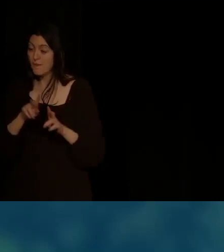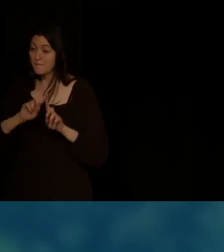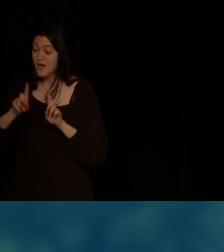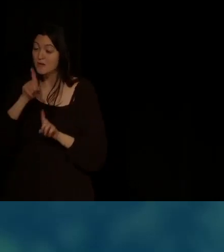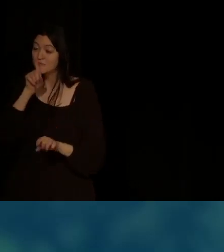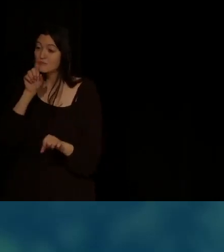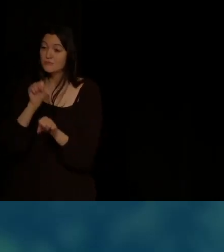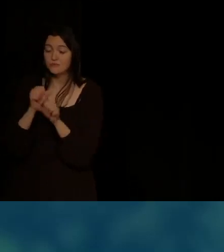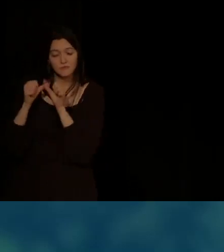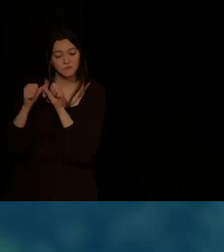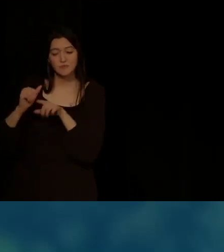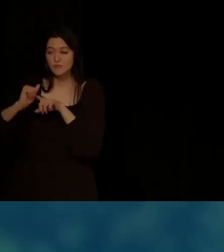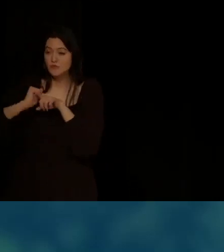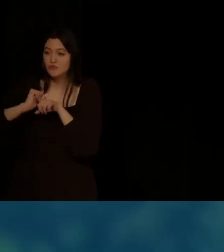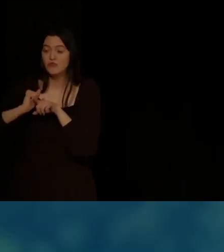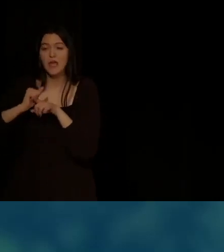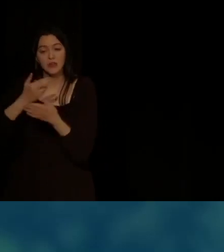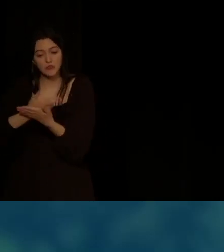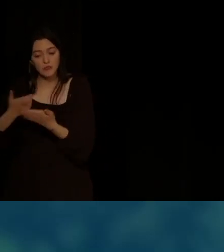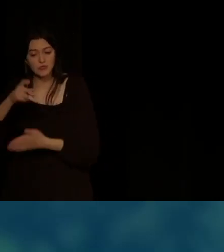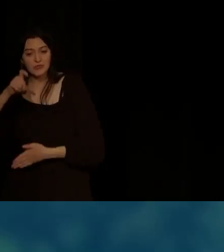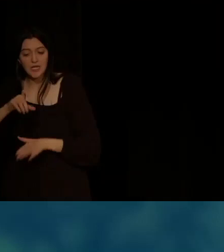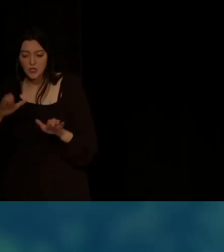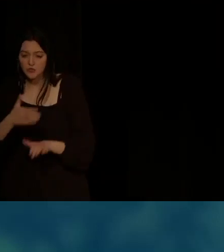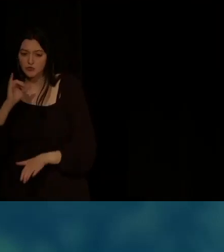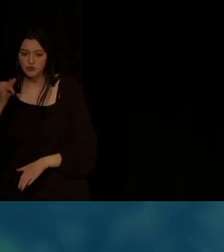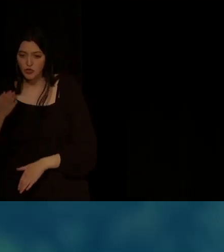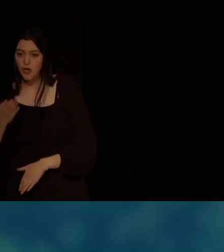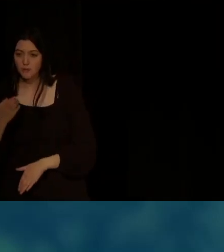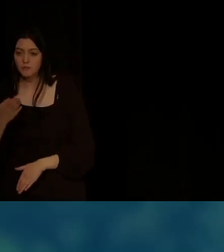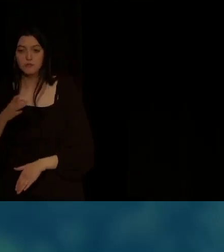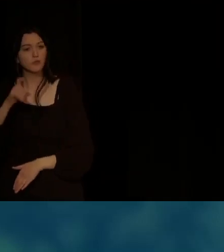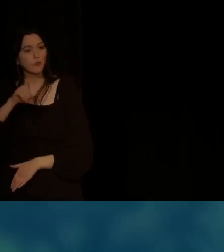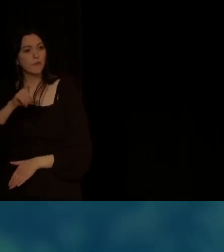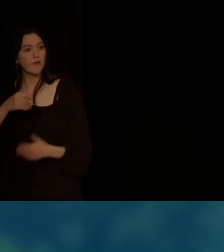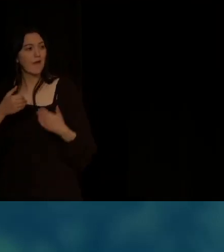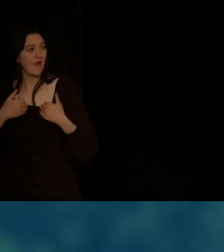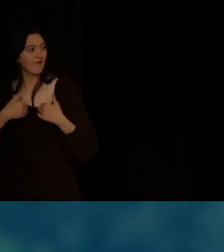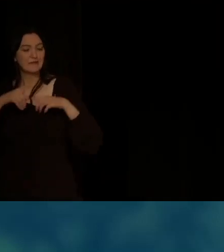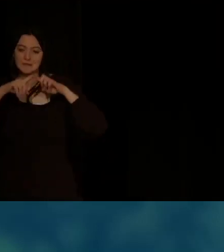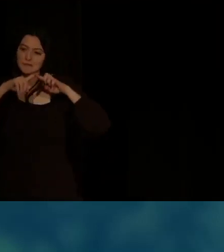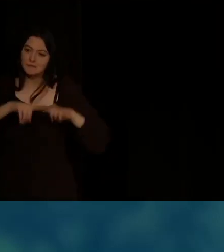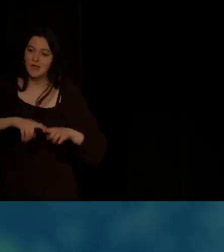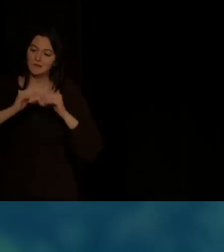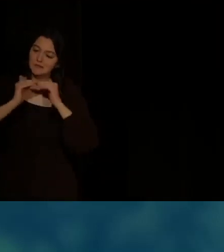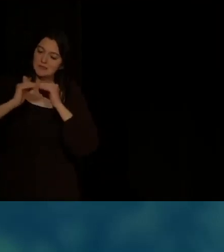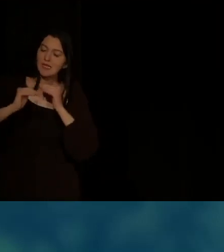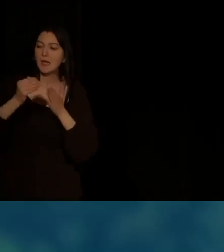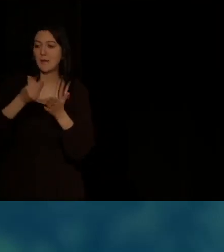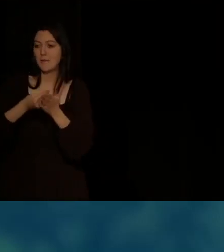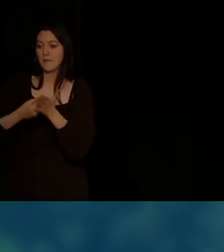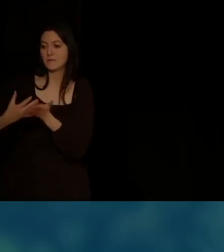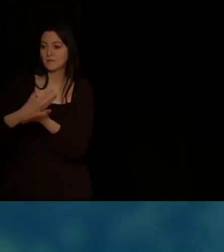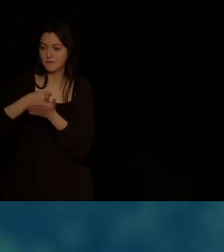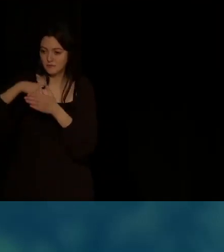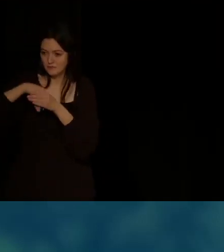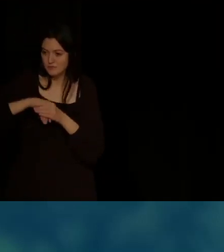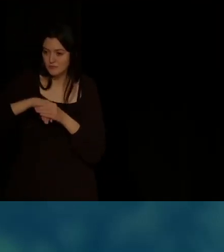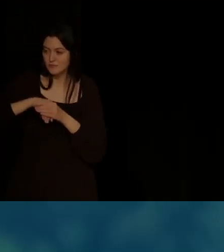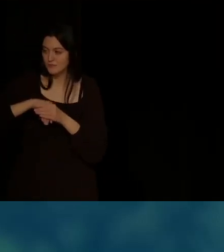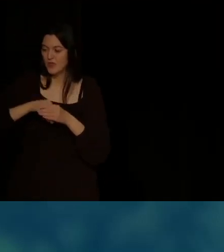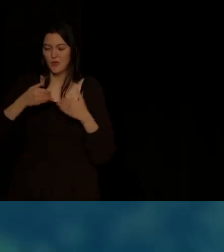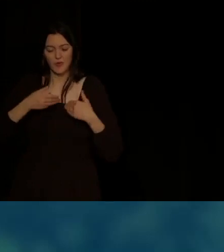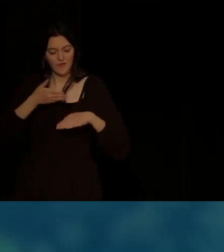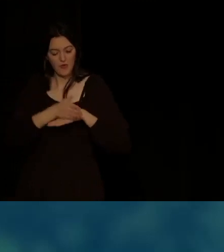remain well-trained and have the resources they need to do their job, we need to have reliable, steady revenue. We have over